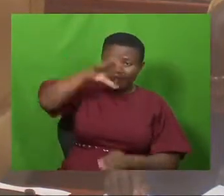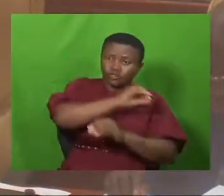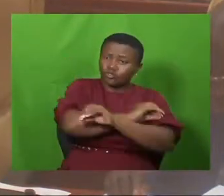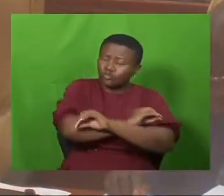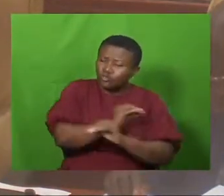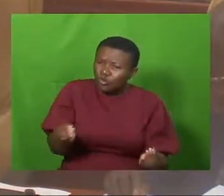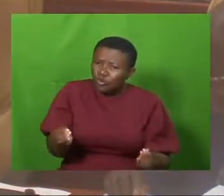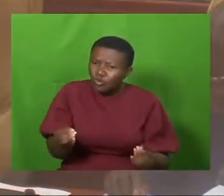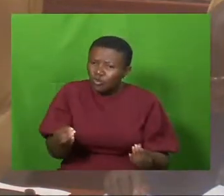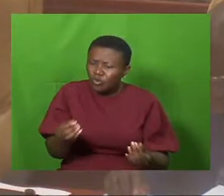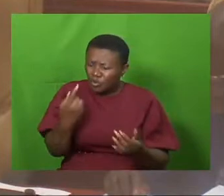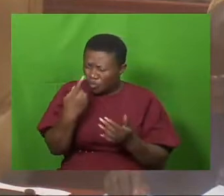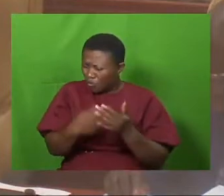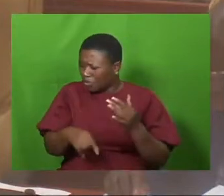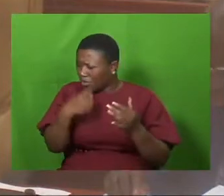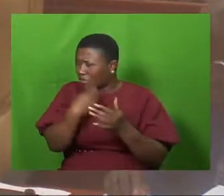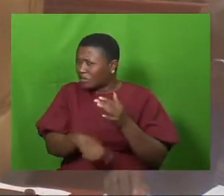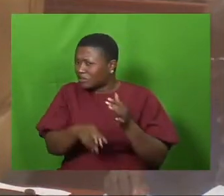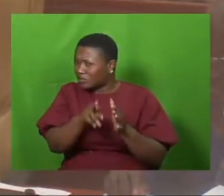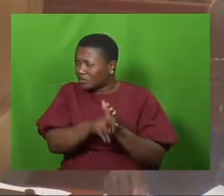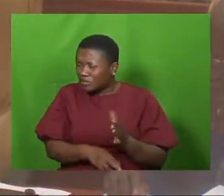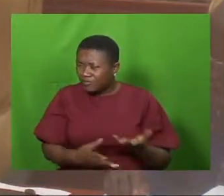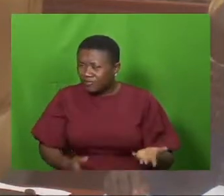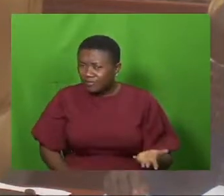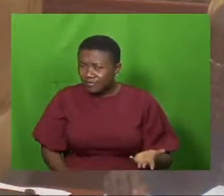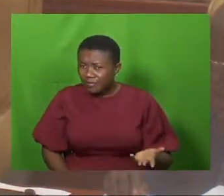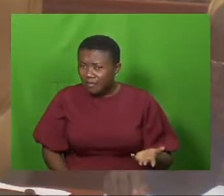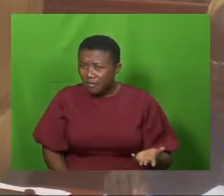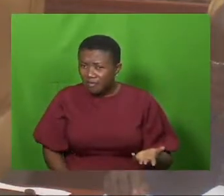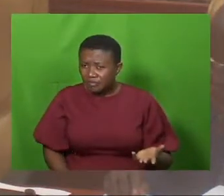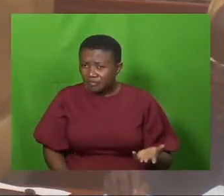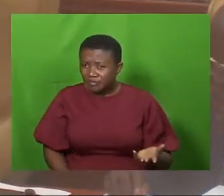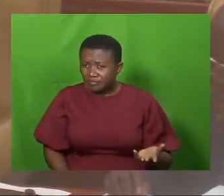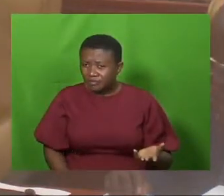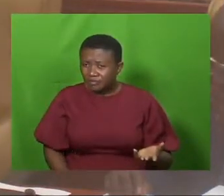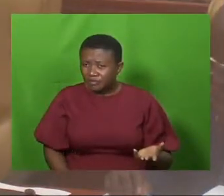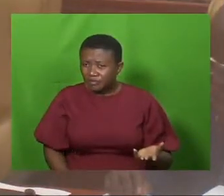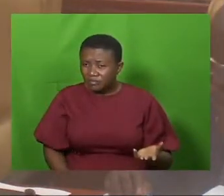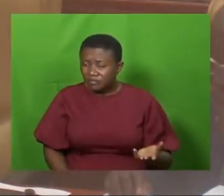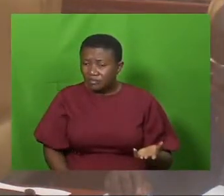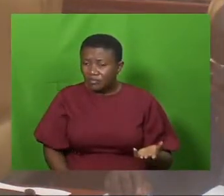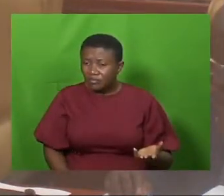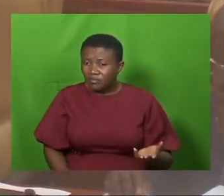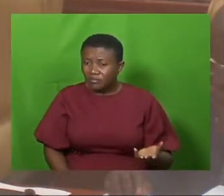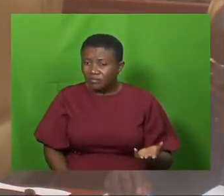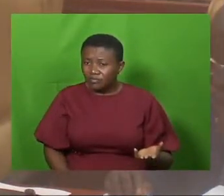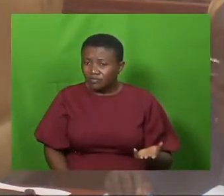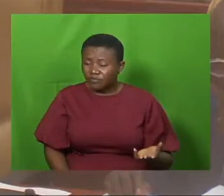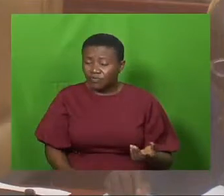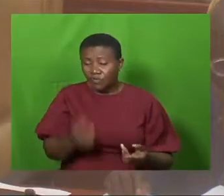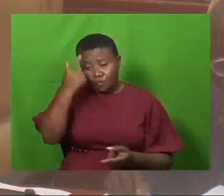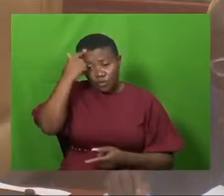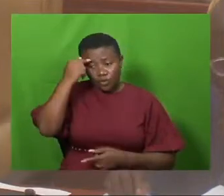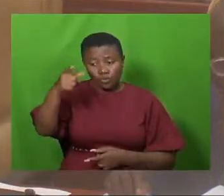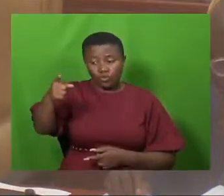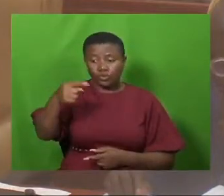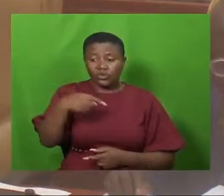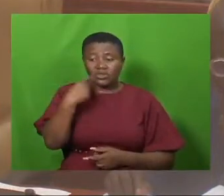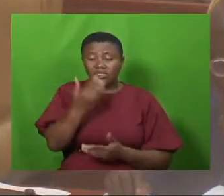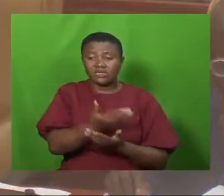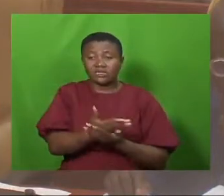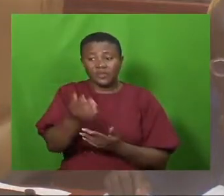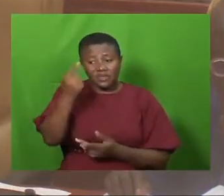prices are you reducing? But the fact that you quote some source doesn't mean that what you're quoting is a credible